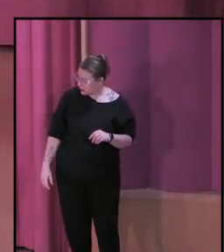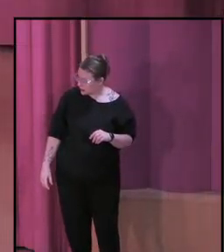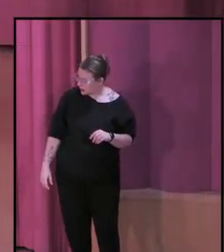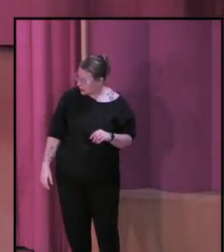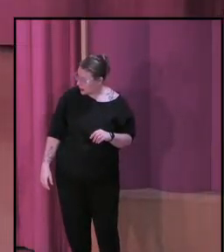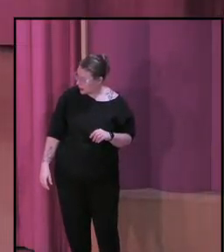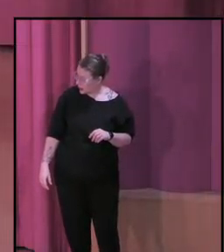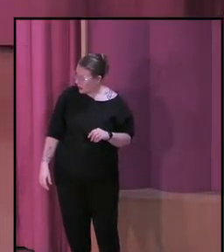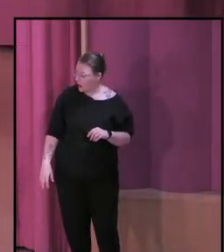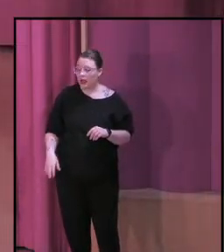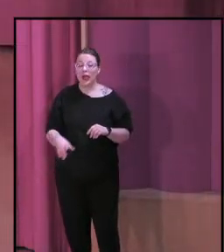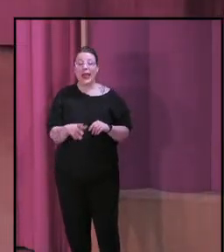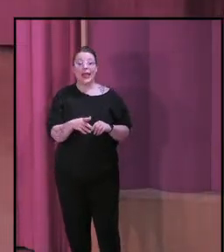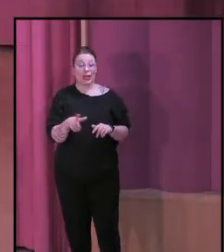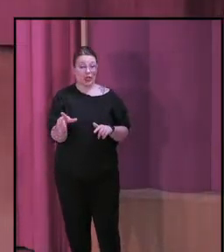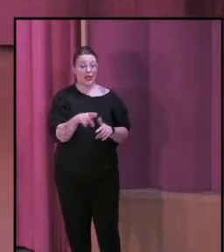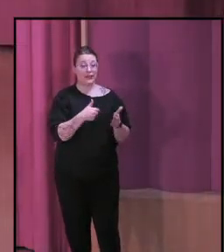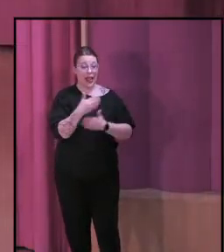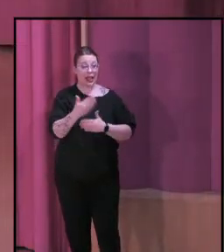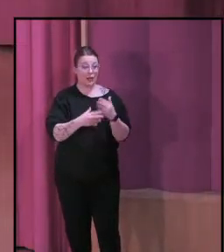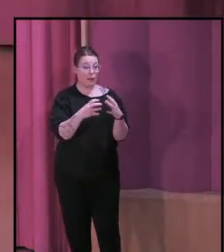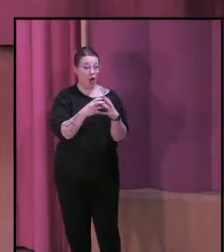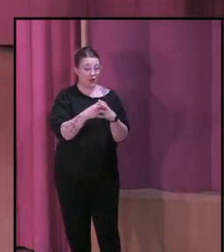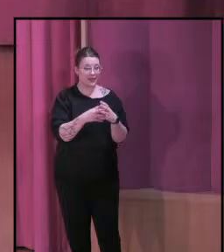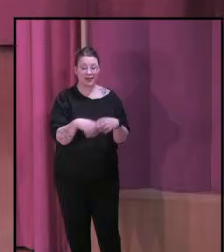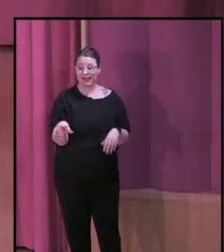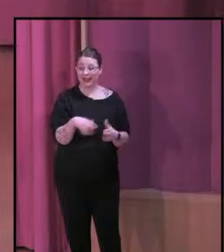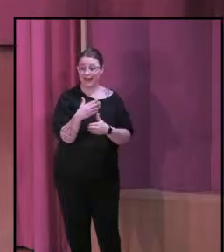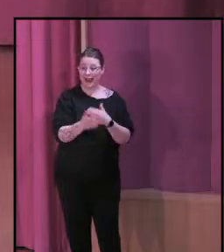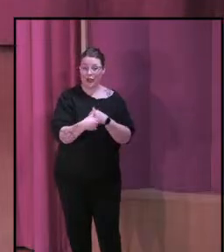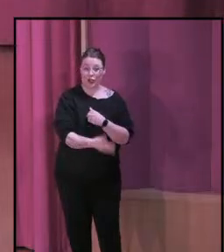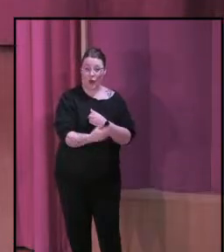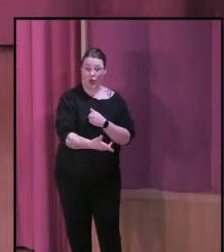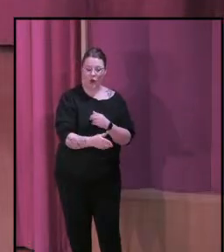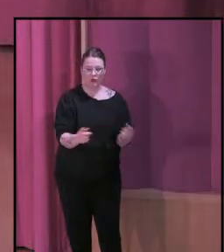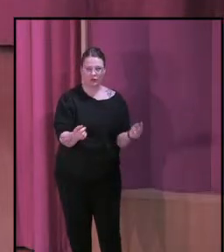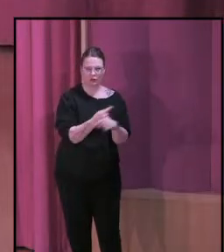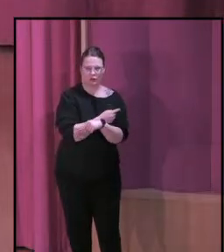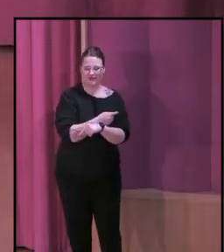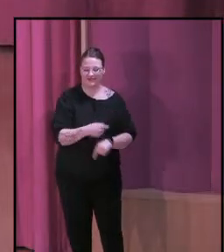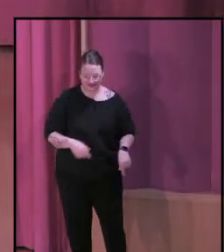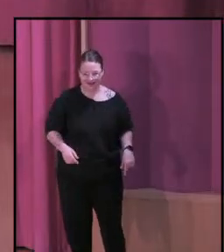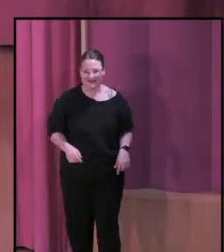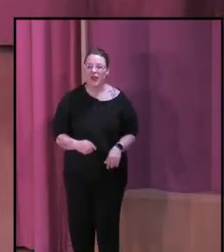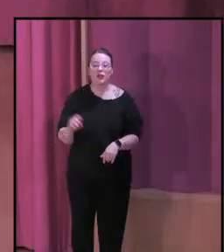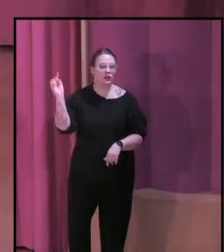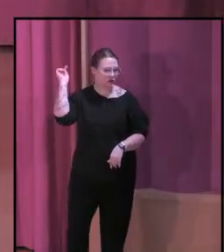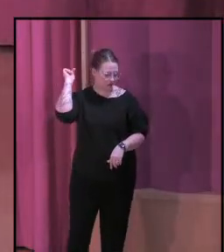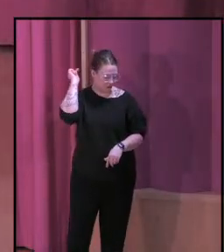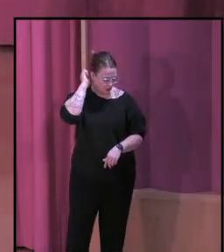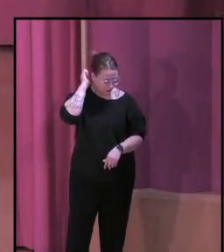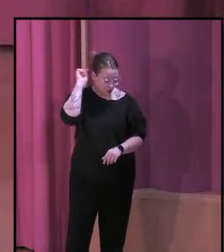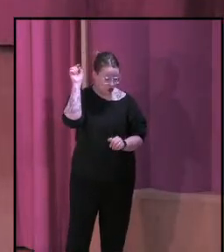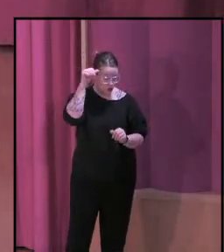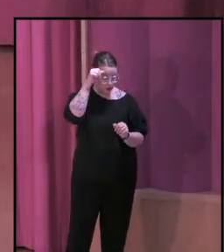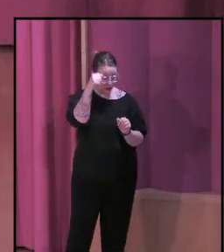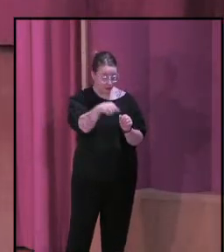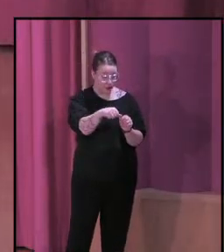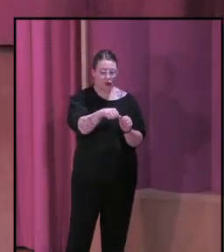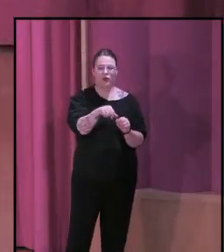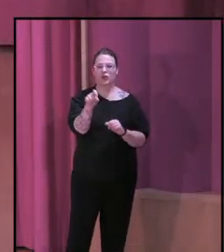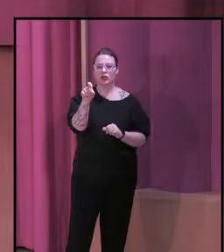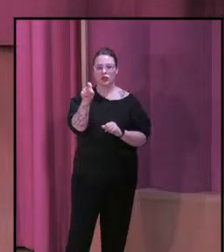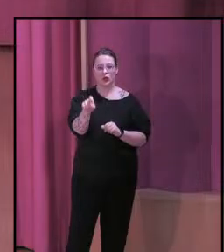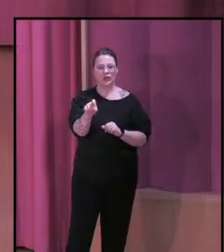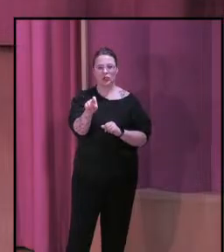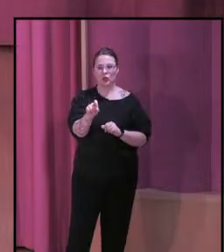hold on to the yo-yo. There are a couple things to keep in mind. One of them is you've got to be sure to stay out